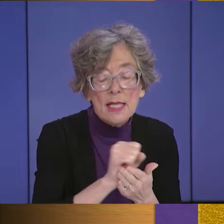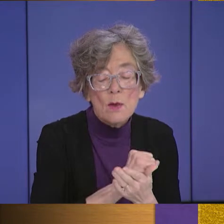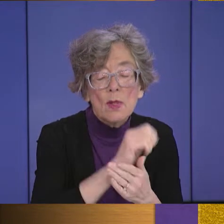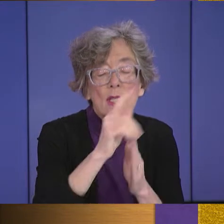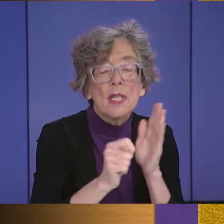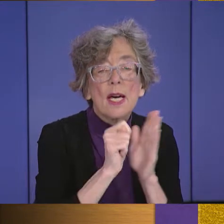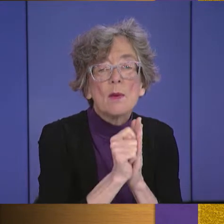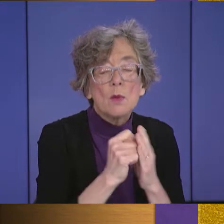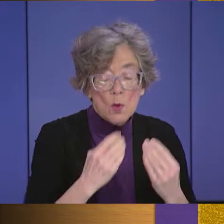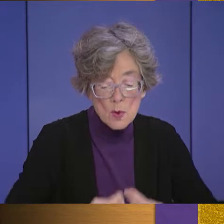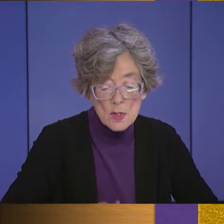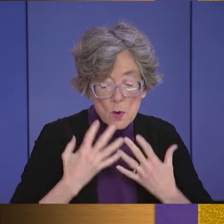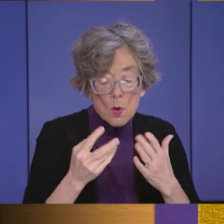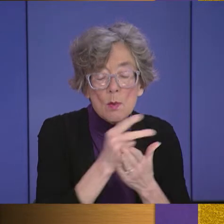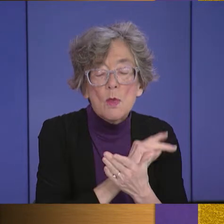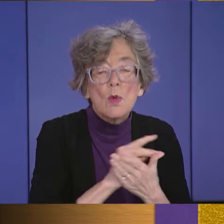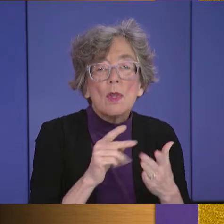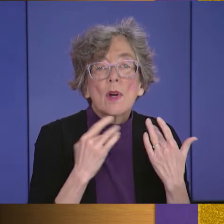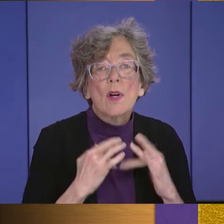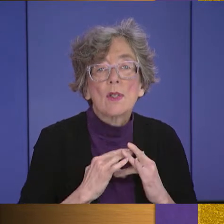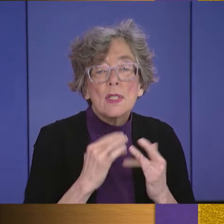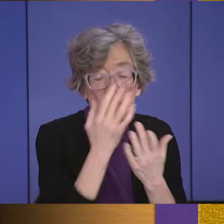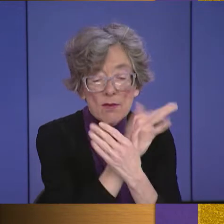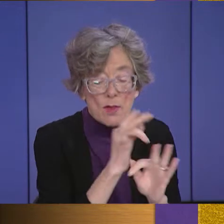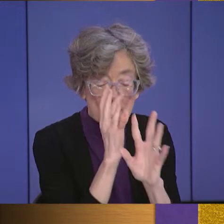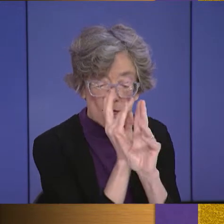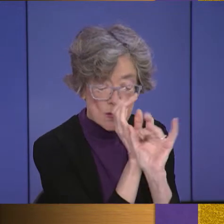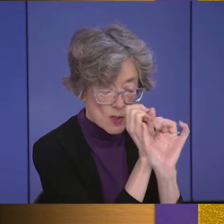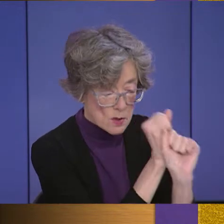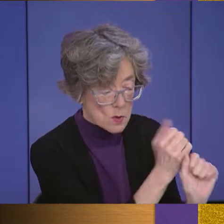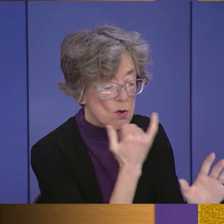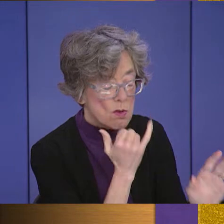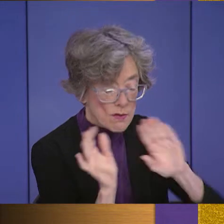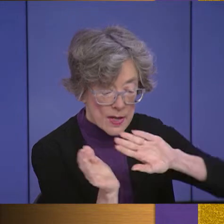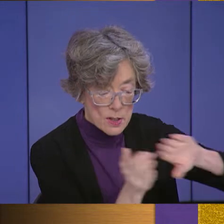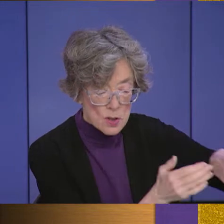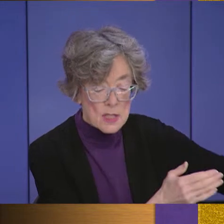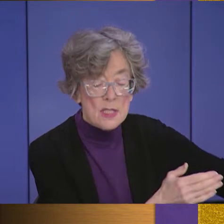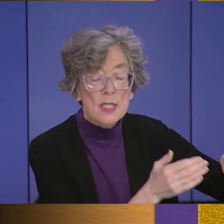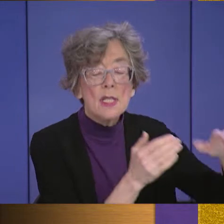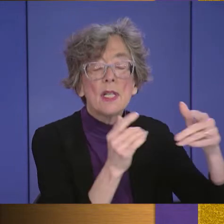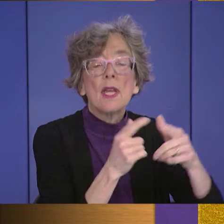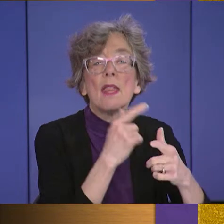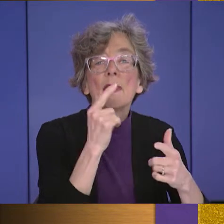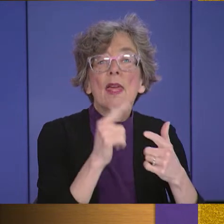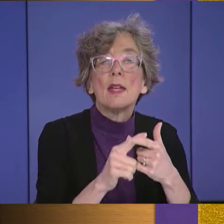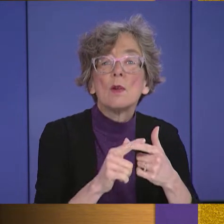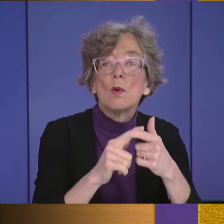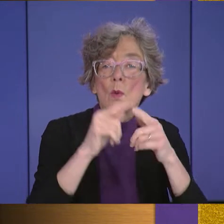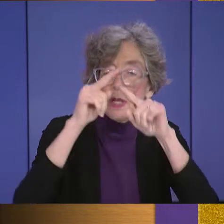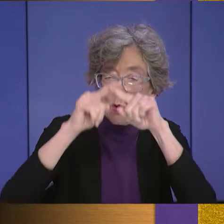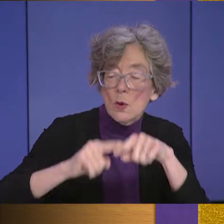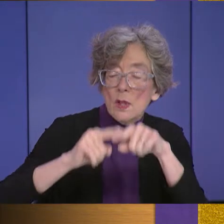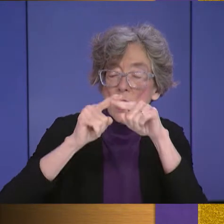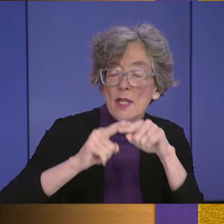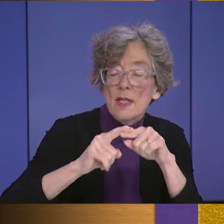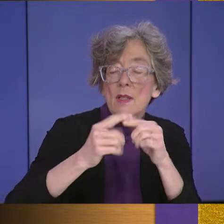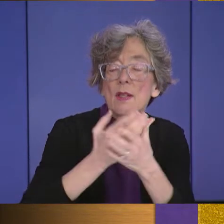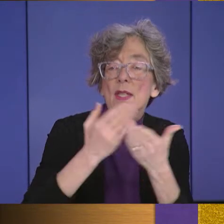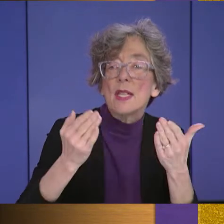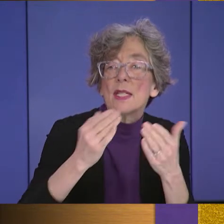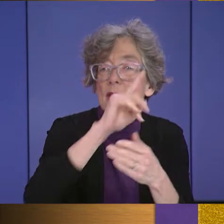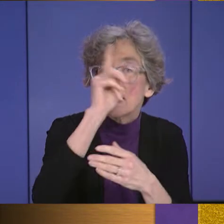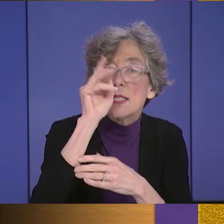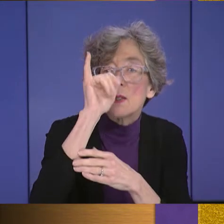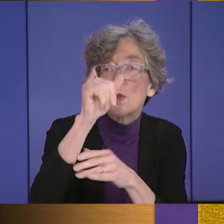hearts, that freed from disordered affections, they may so deal with the things of this passing world, as to hold rather to the things that